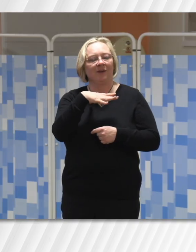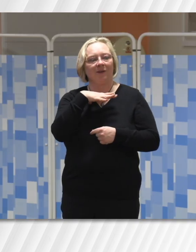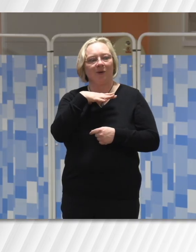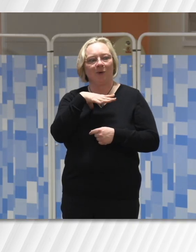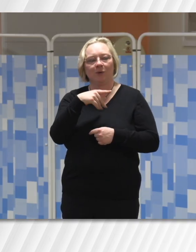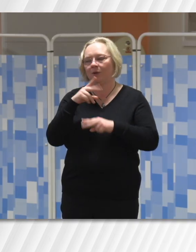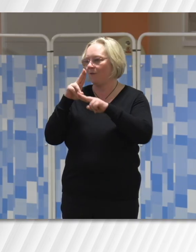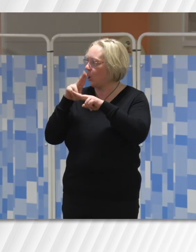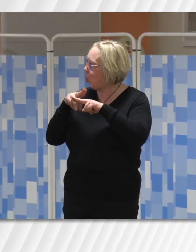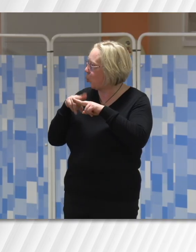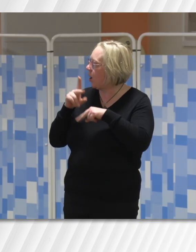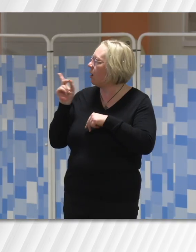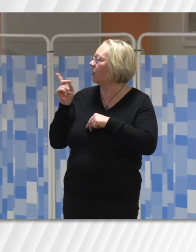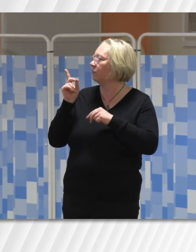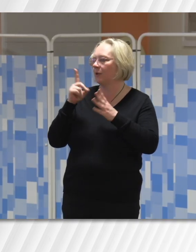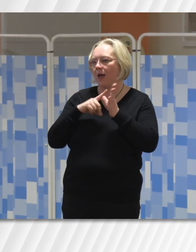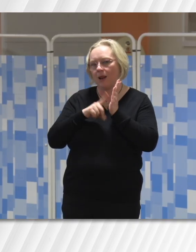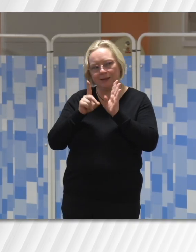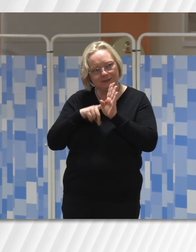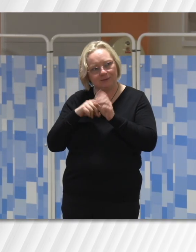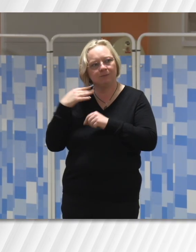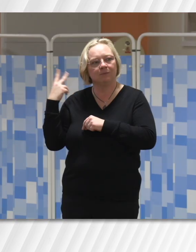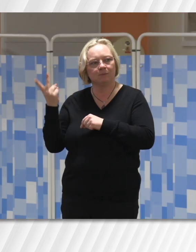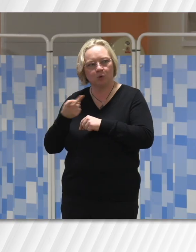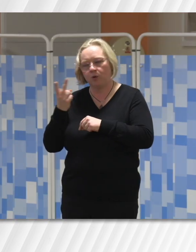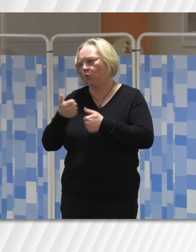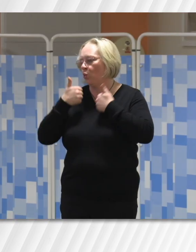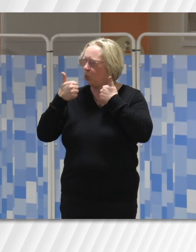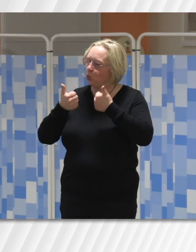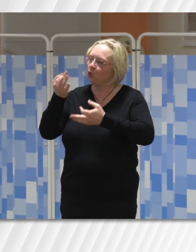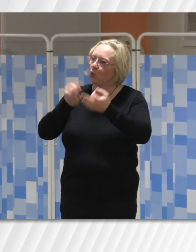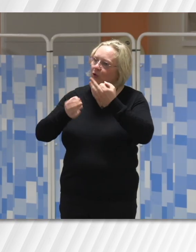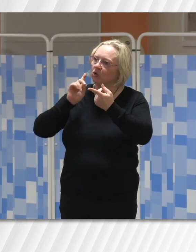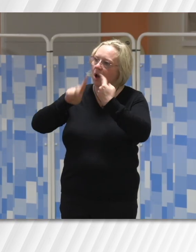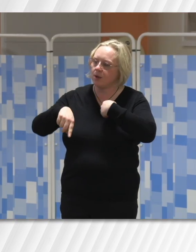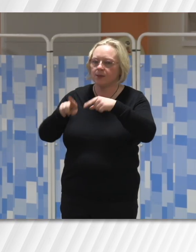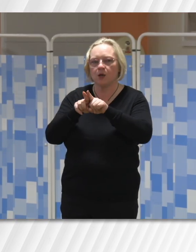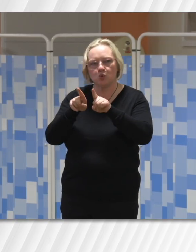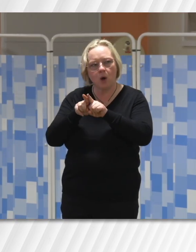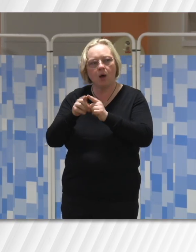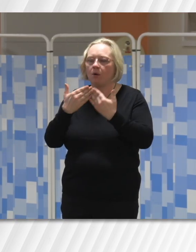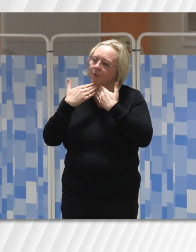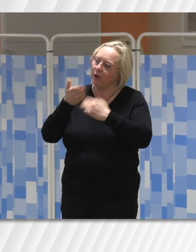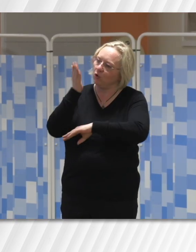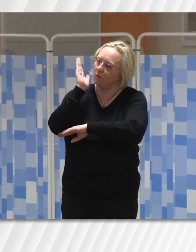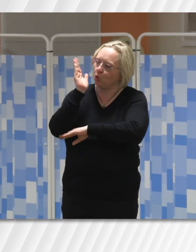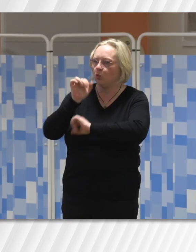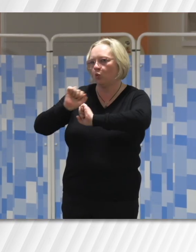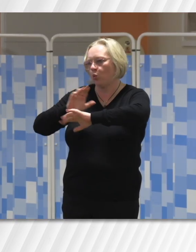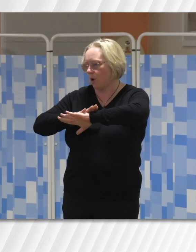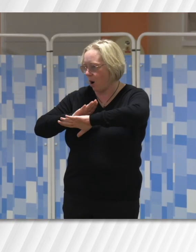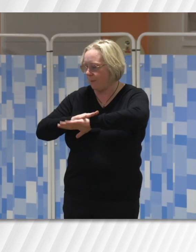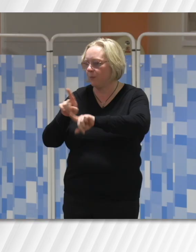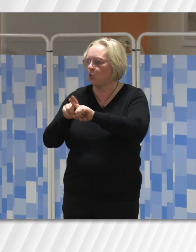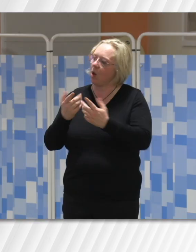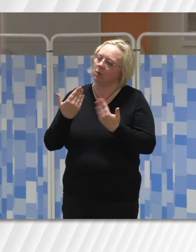And Fiona, for a really interesting talk. It was really good, a really good question and answer session as well. Thank you for giving us your time. It's